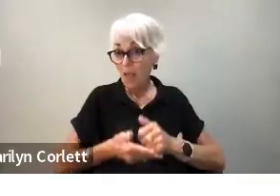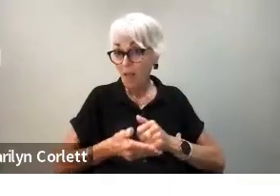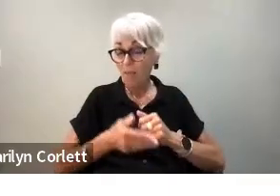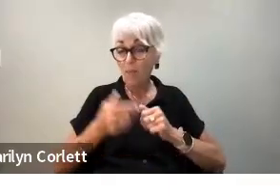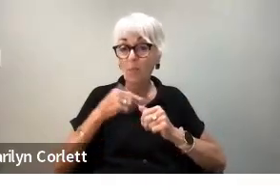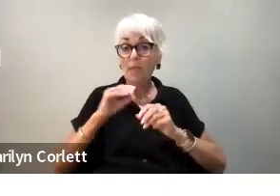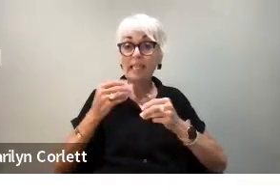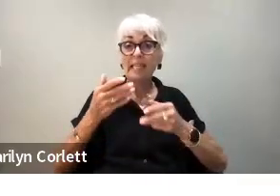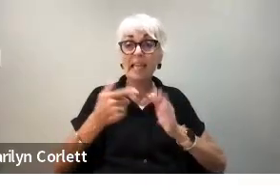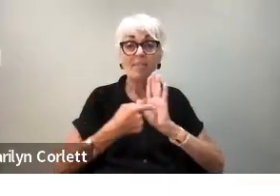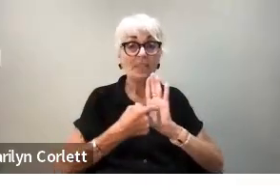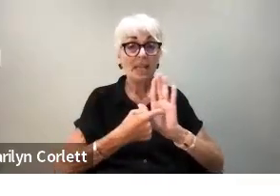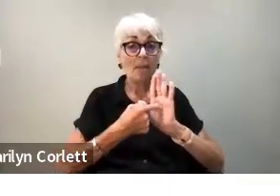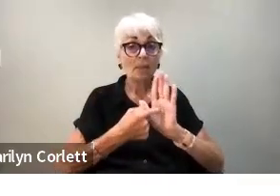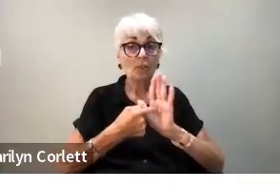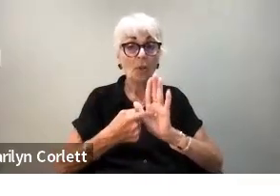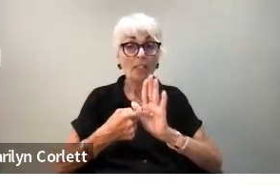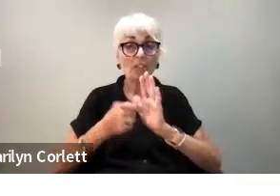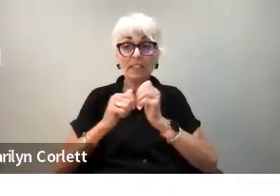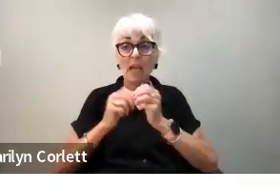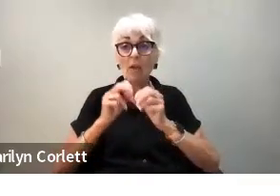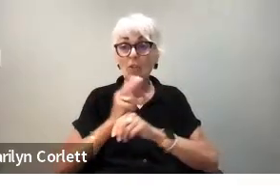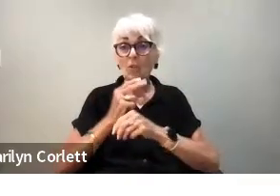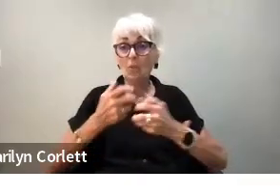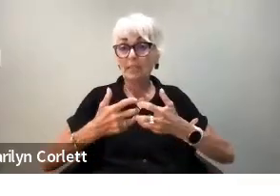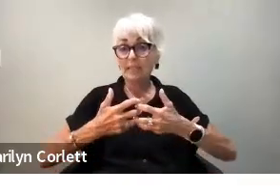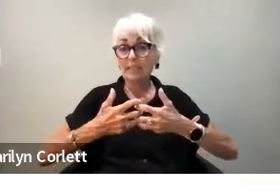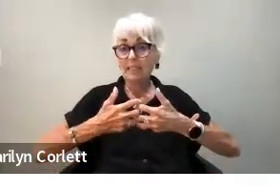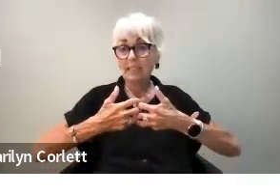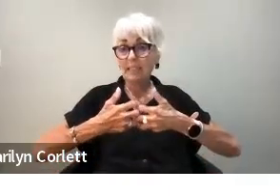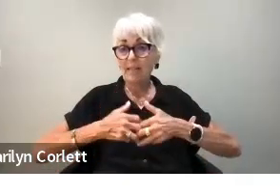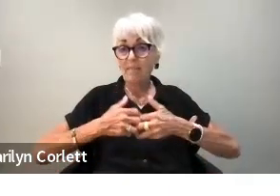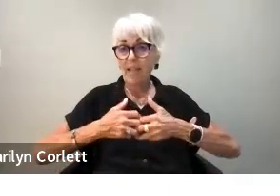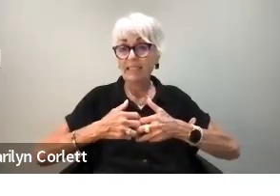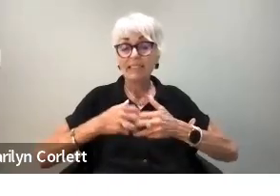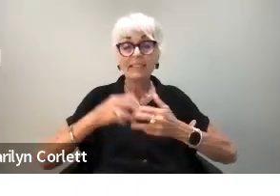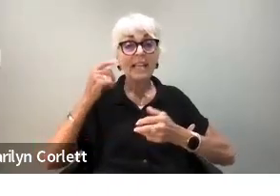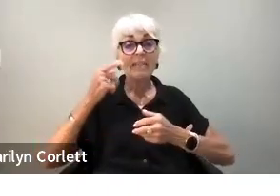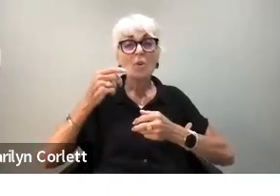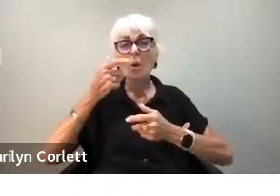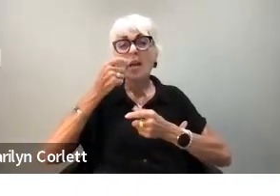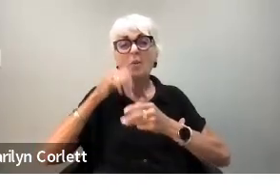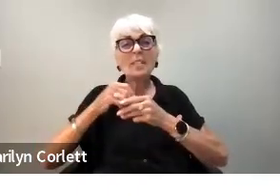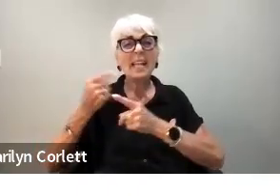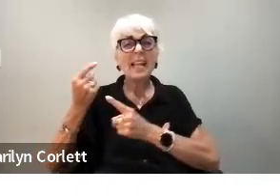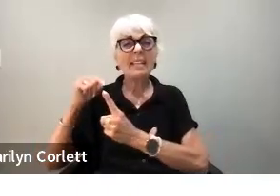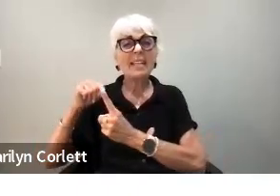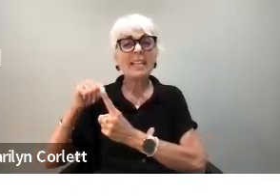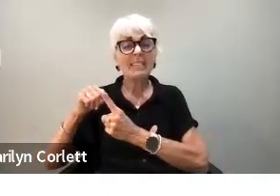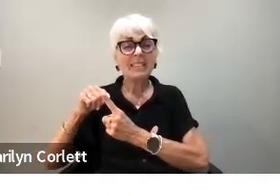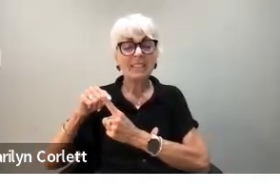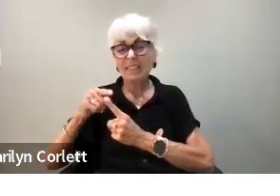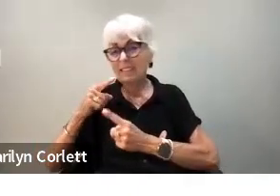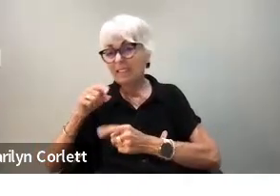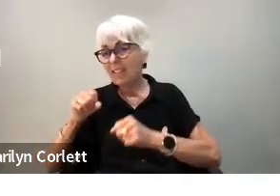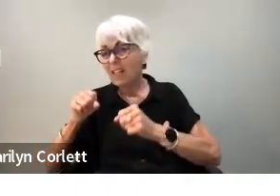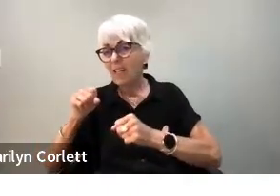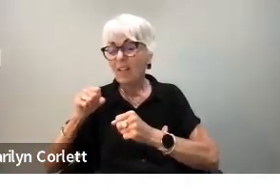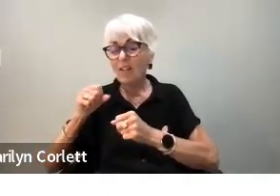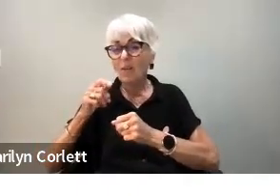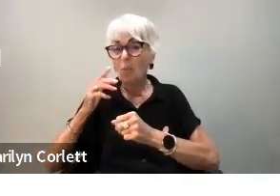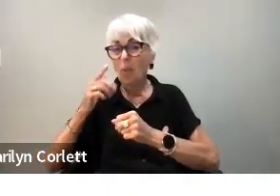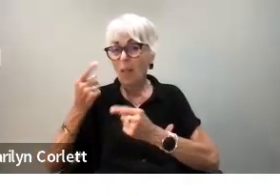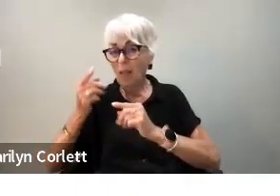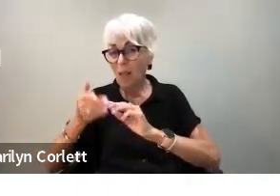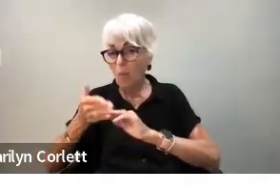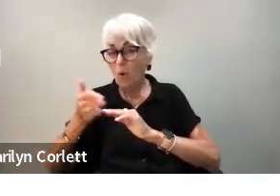provide demonstrations on how to use devices. If you're interested in a device but unsure if it will work, worried about funding, or